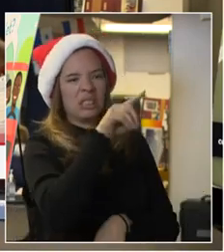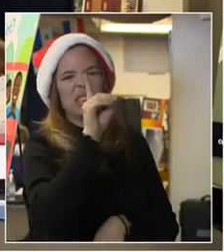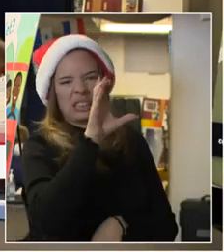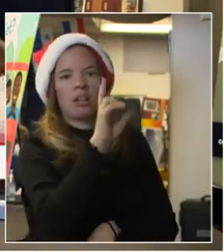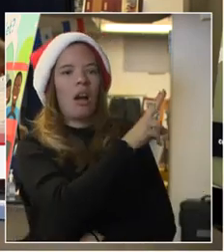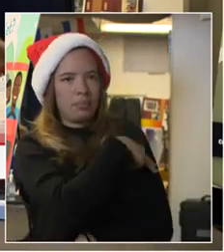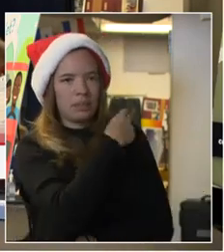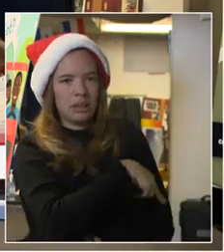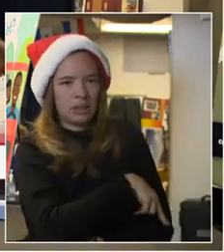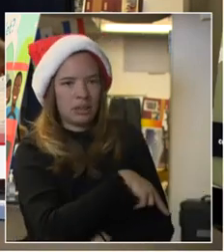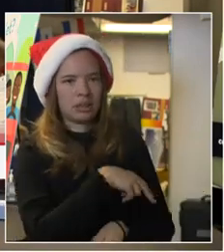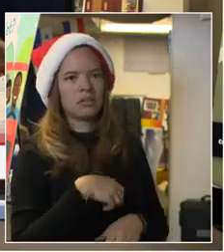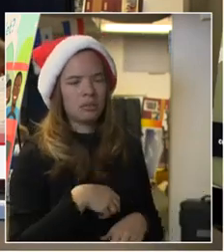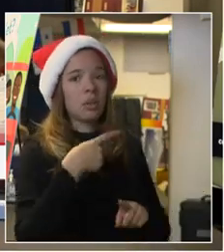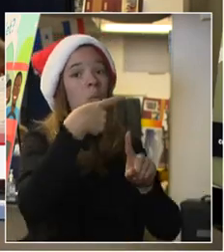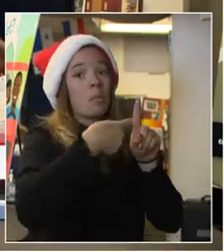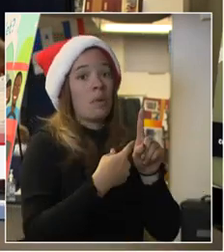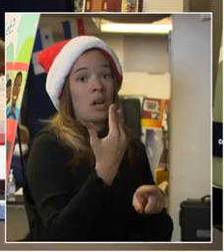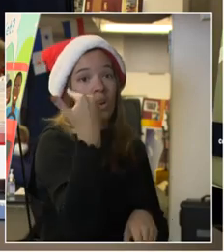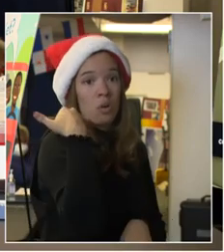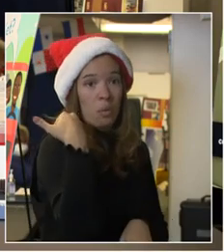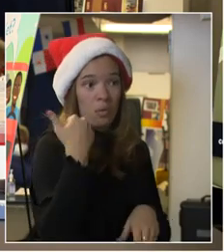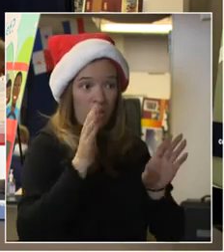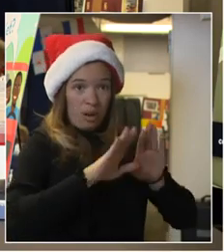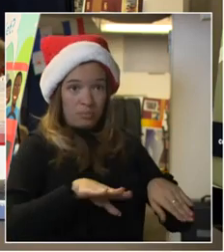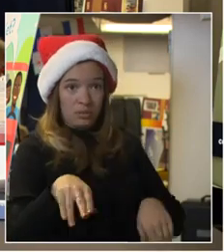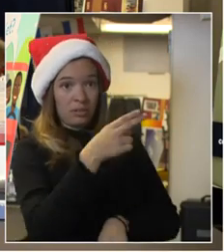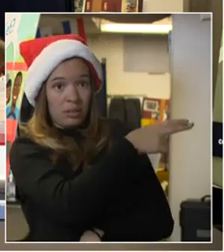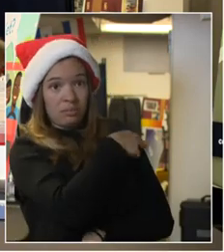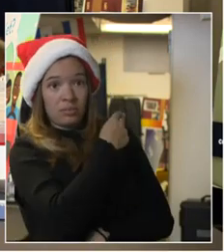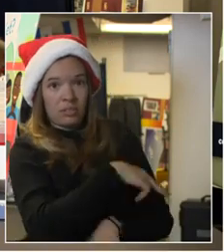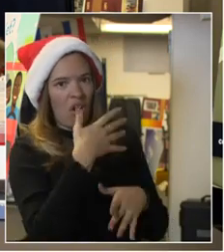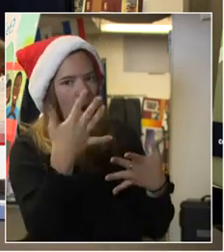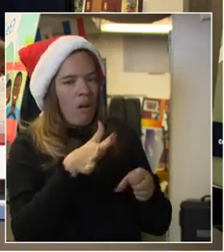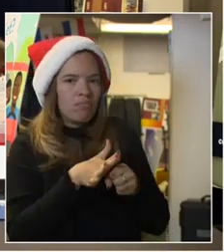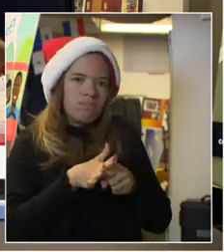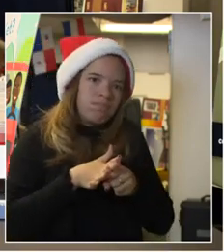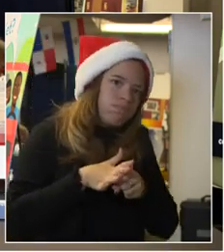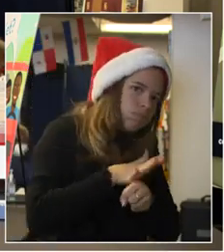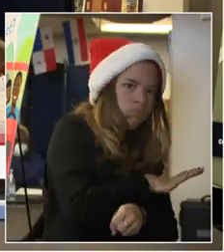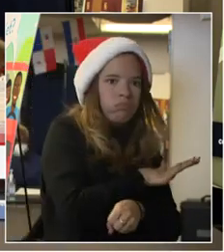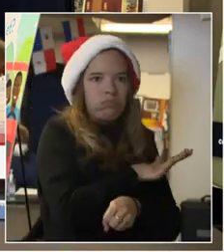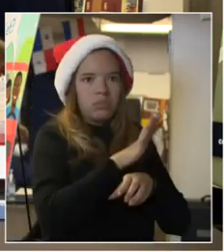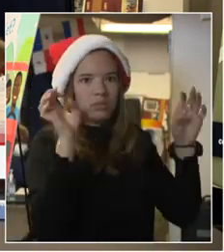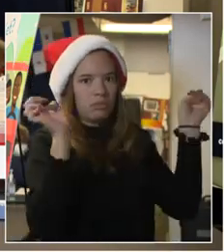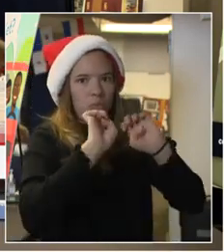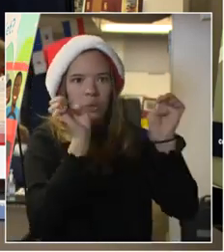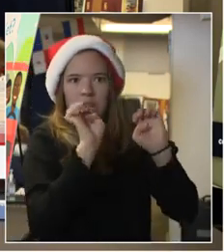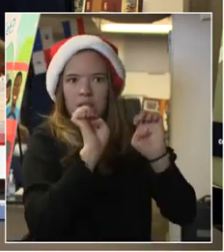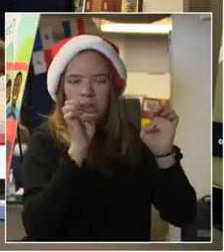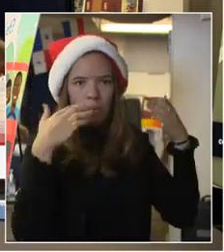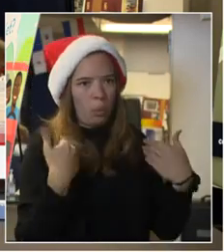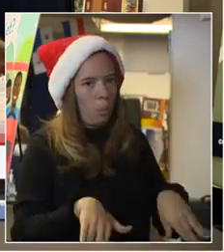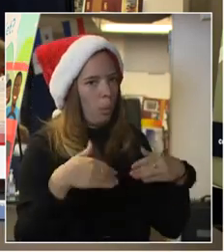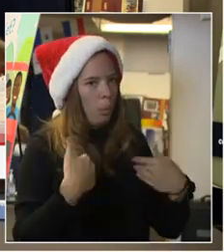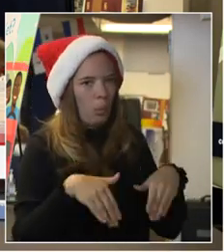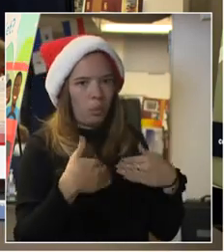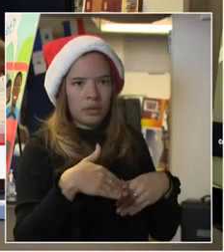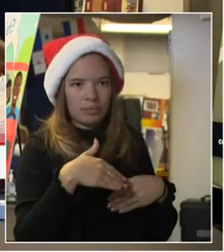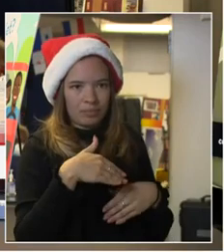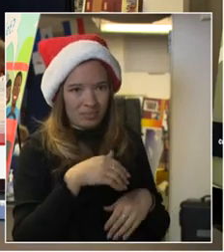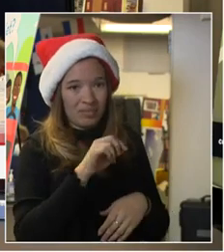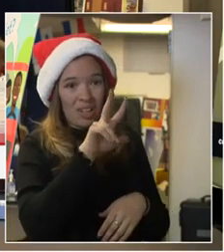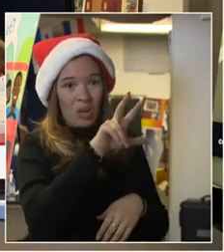month ago, our children's hospital was at major capacity in the emergency room. They're licensed for 325